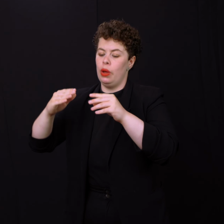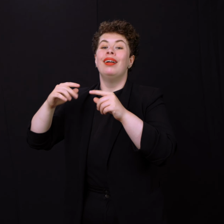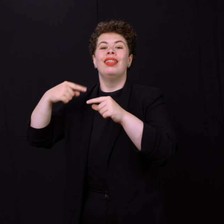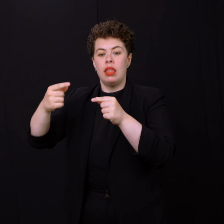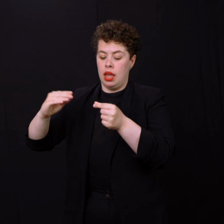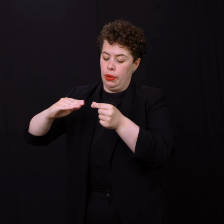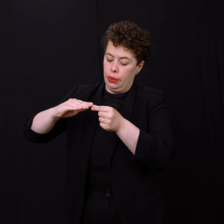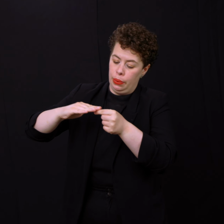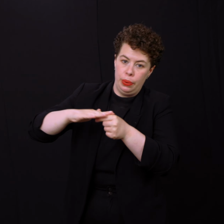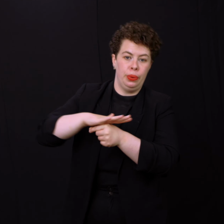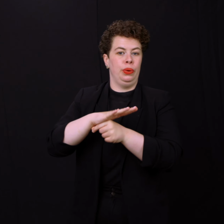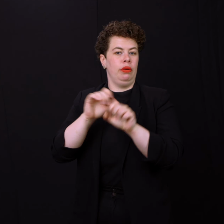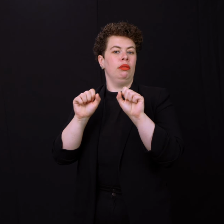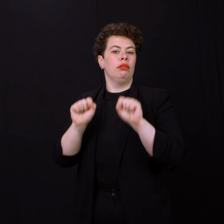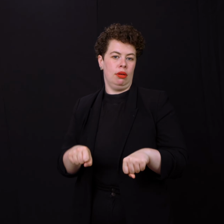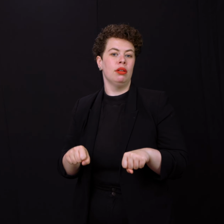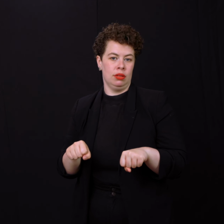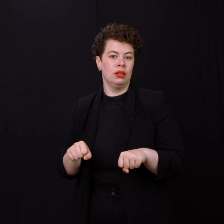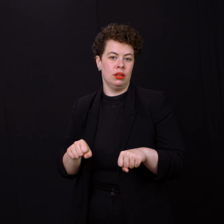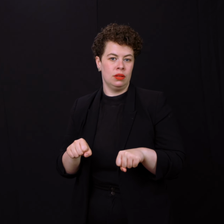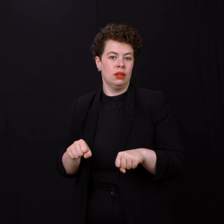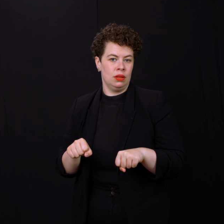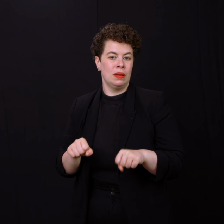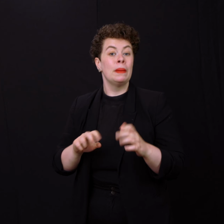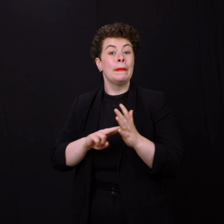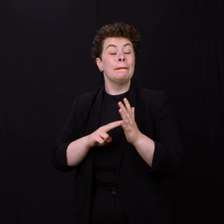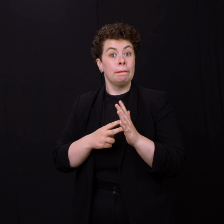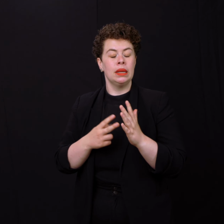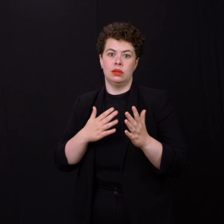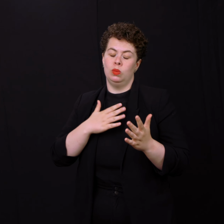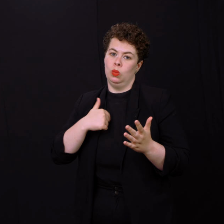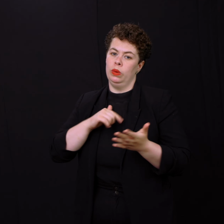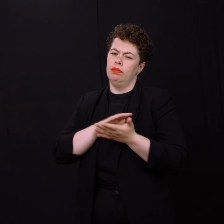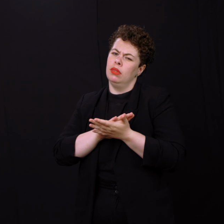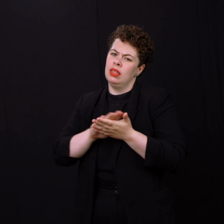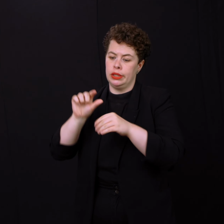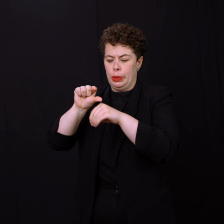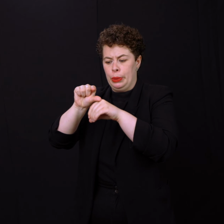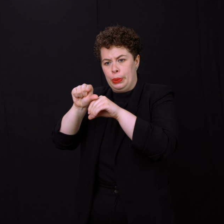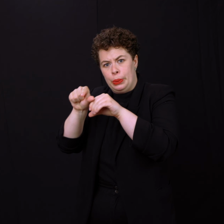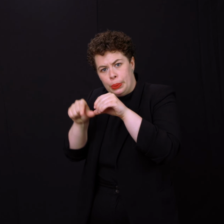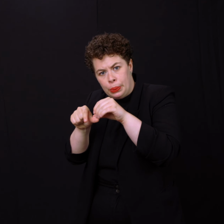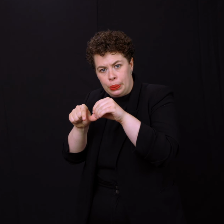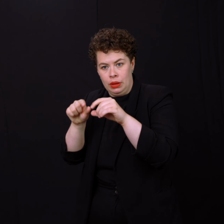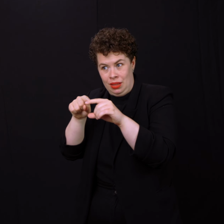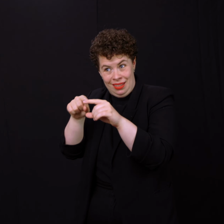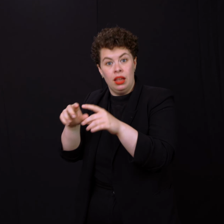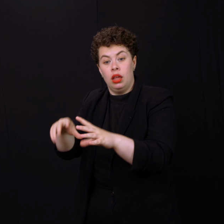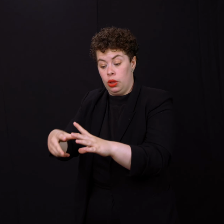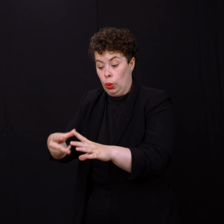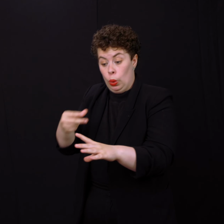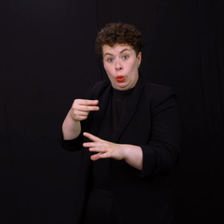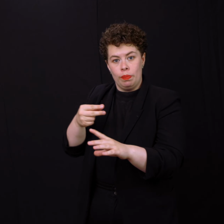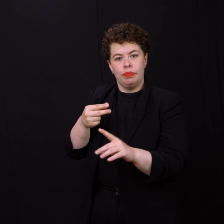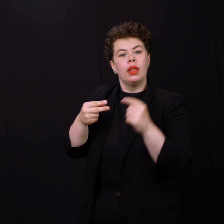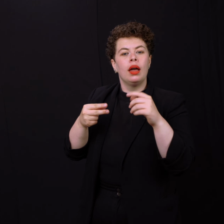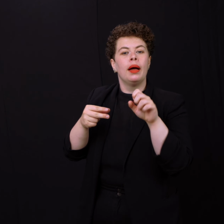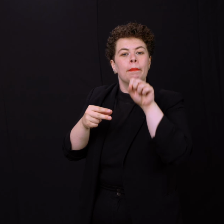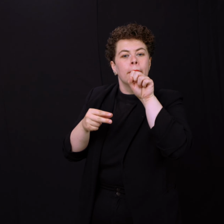into them. Wow. And so we've got some really nice lipid nanoparticles now. We've been injecting them into the mouse